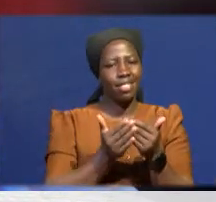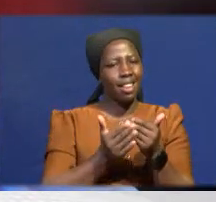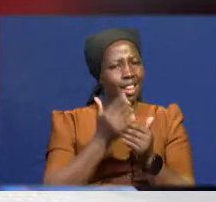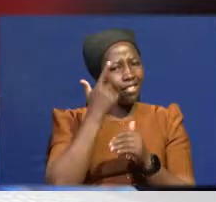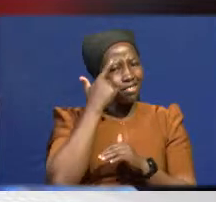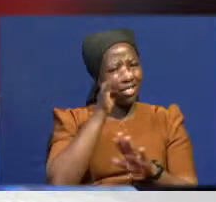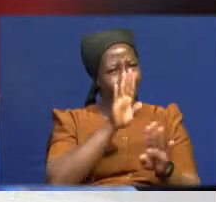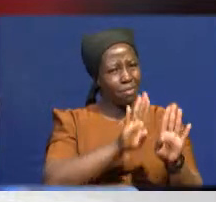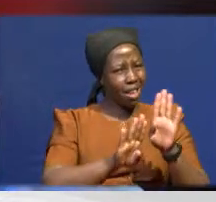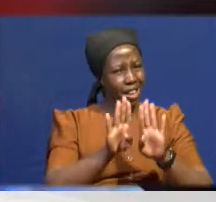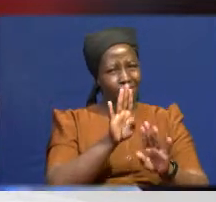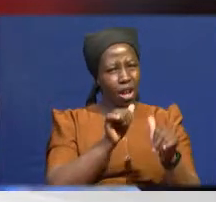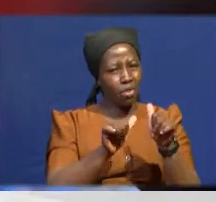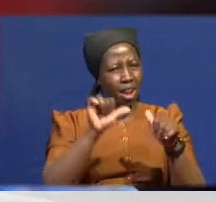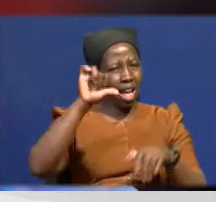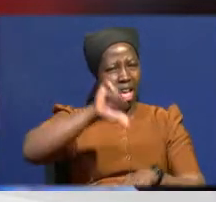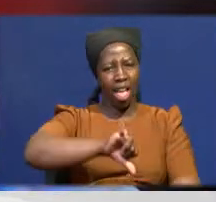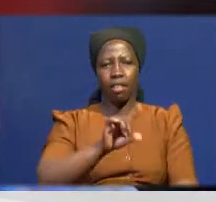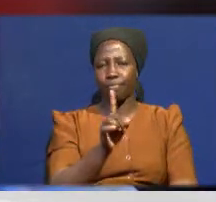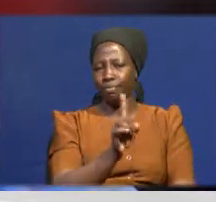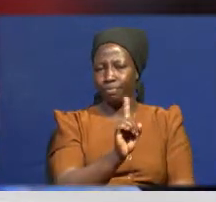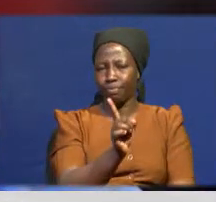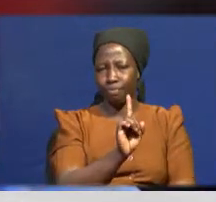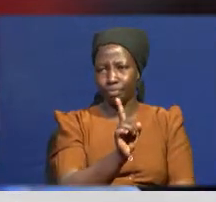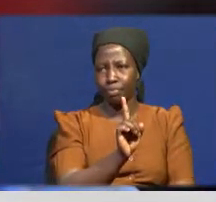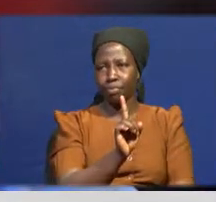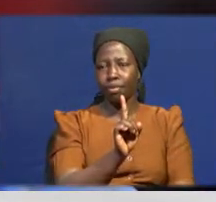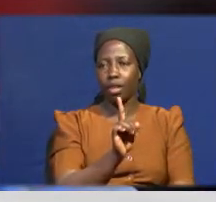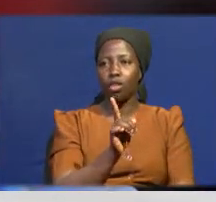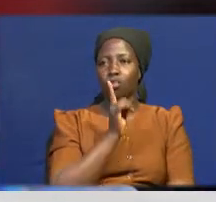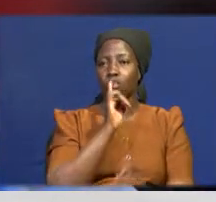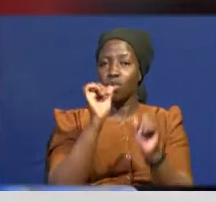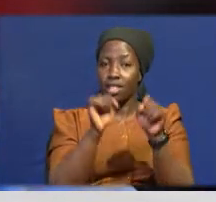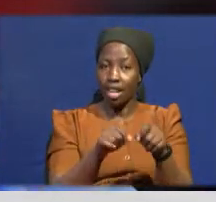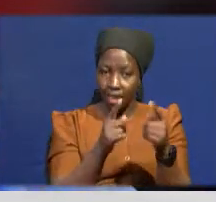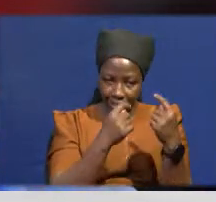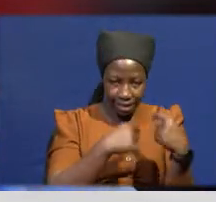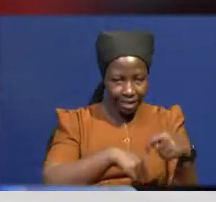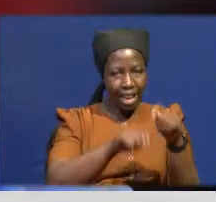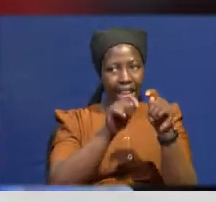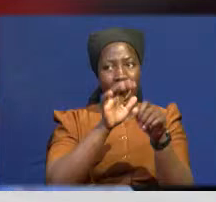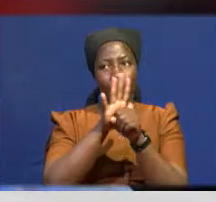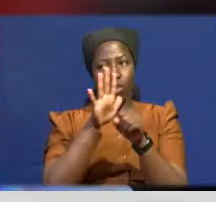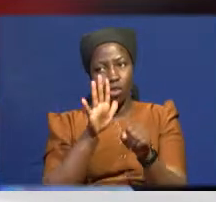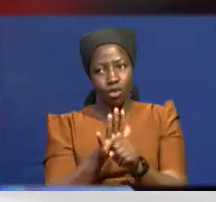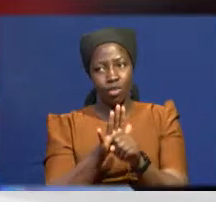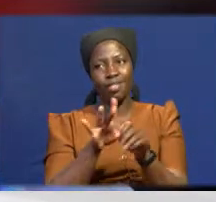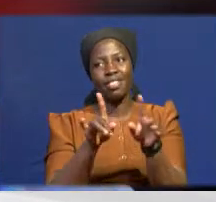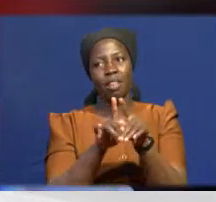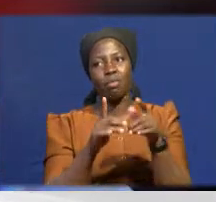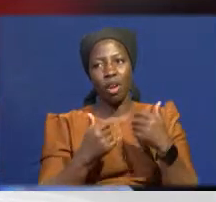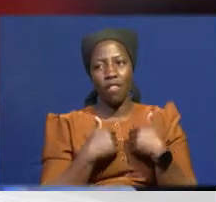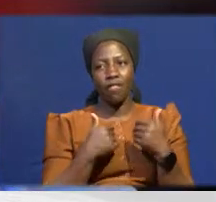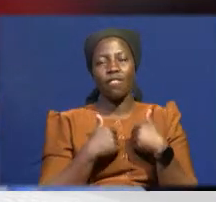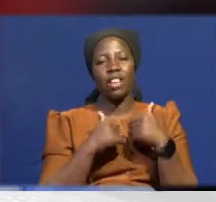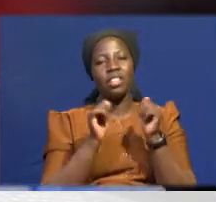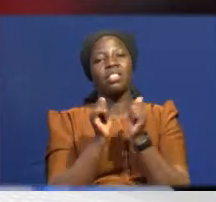behavior. So we can try as much as possible, even have